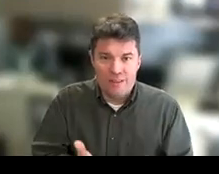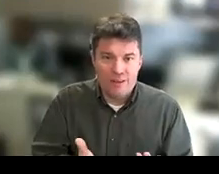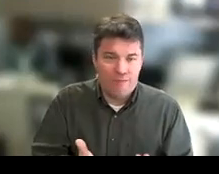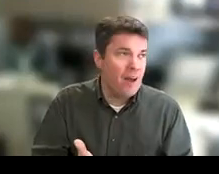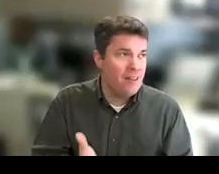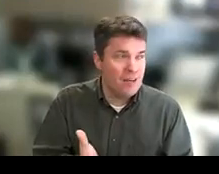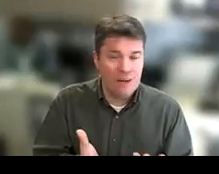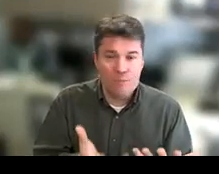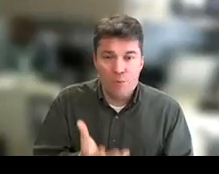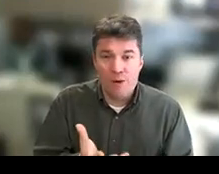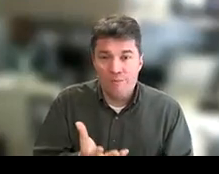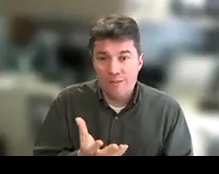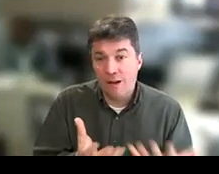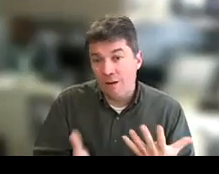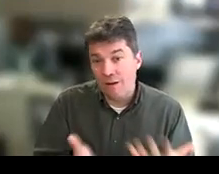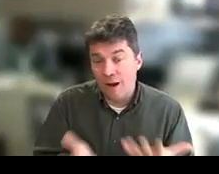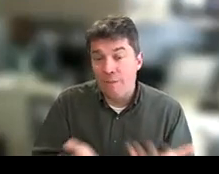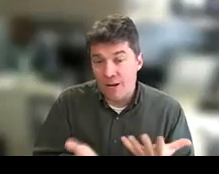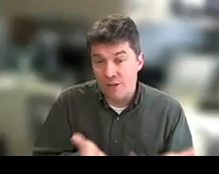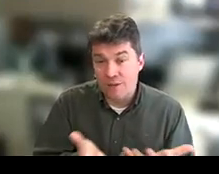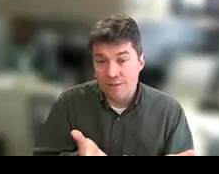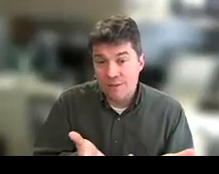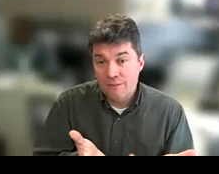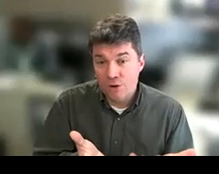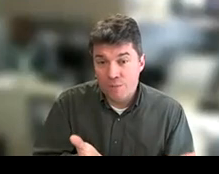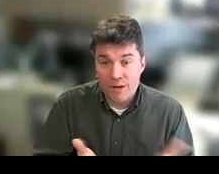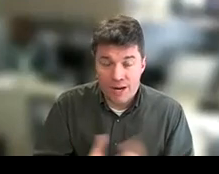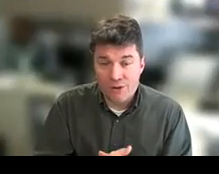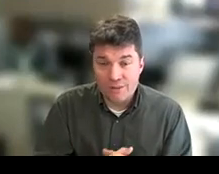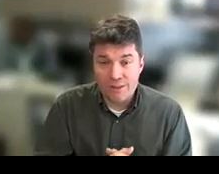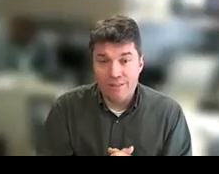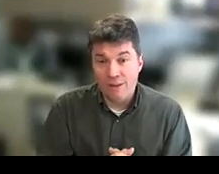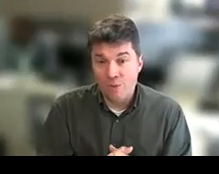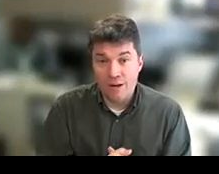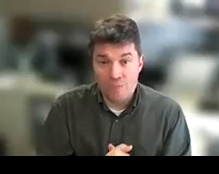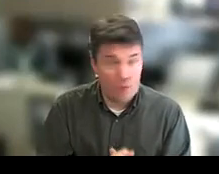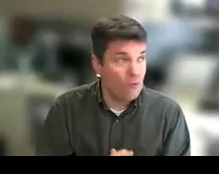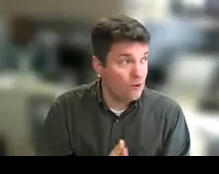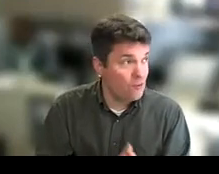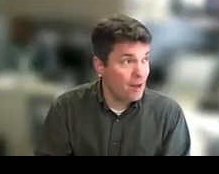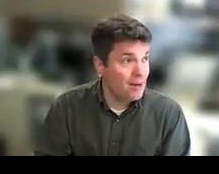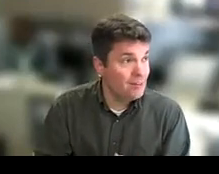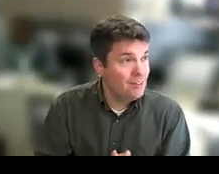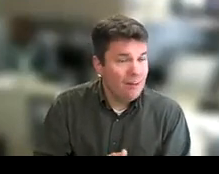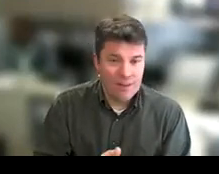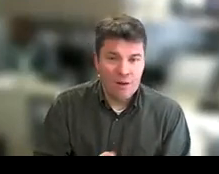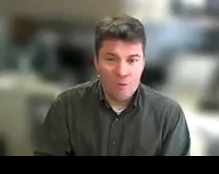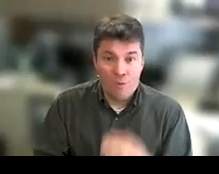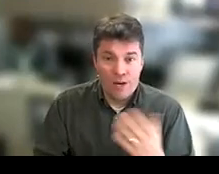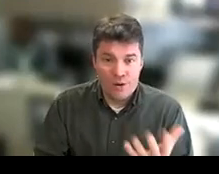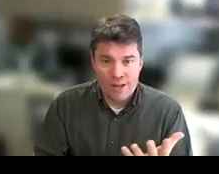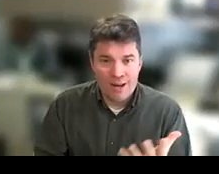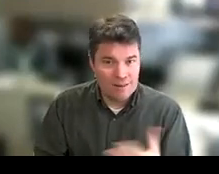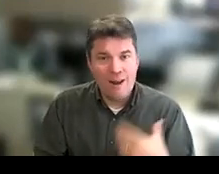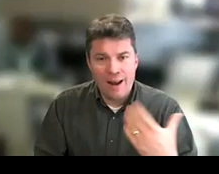to find the appropriate accommodation for communication, and then we can move forward from that.